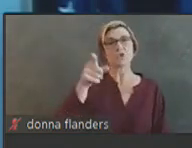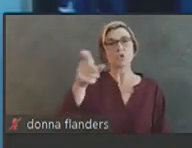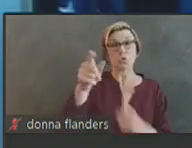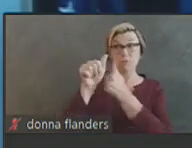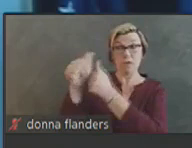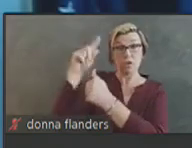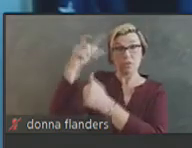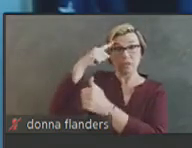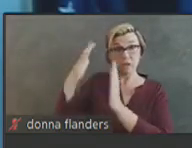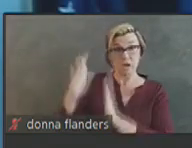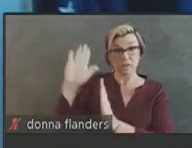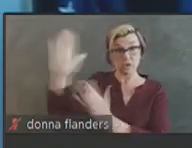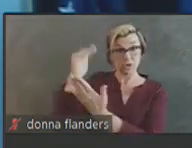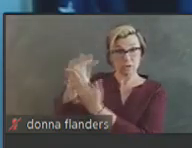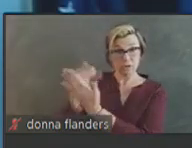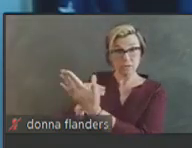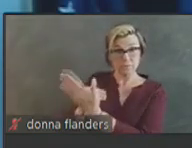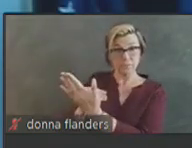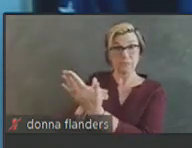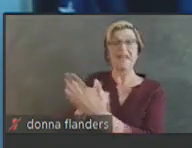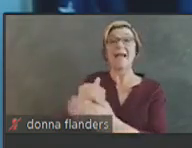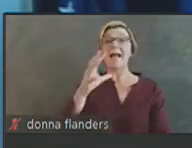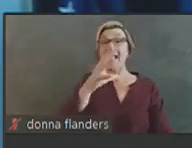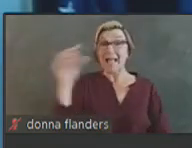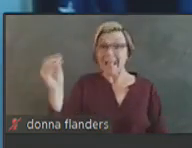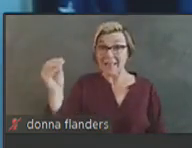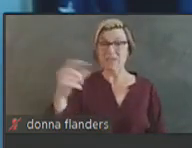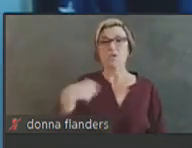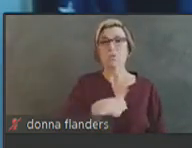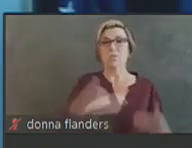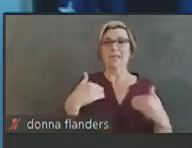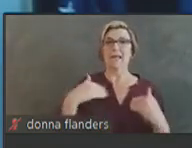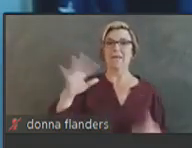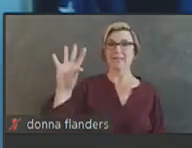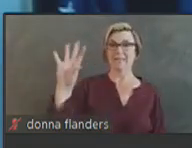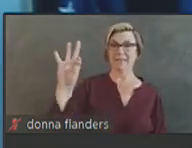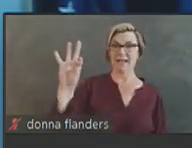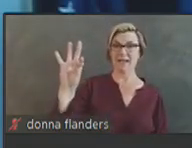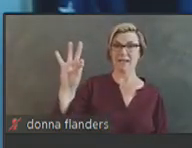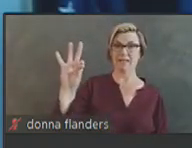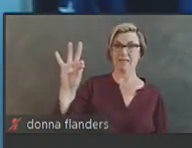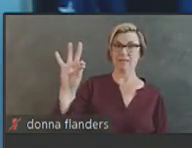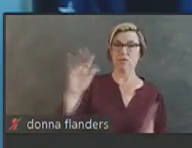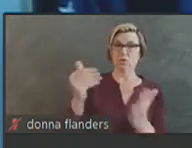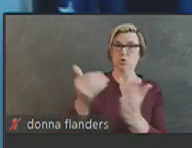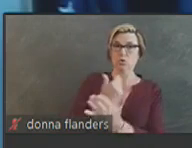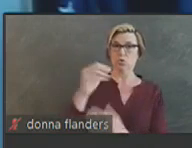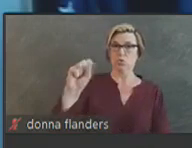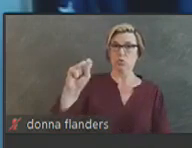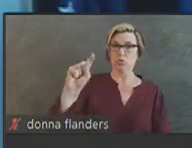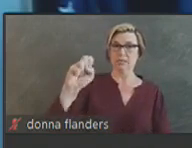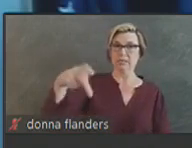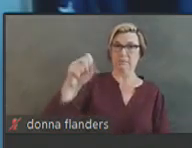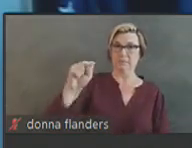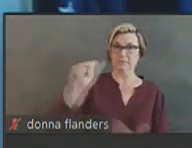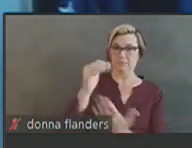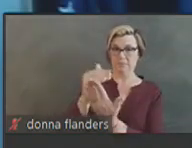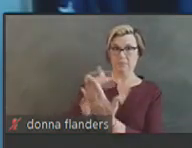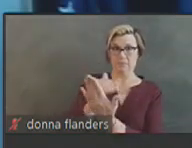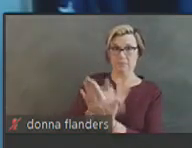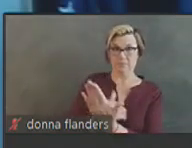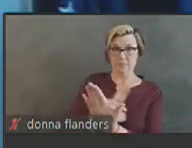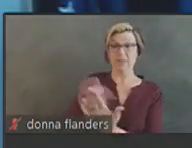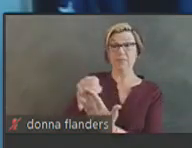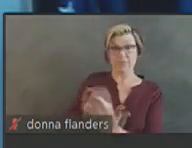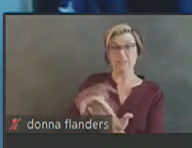also, there are 9 additional steps that we would like to offer to those businesses and employees who will find